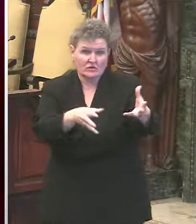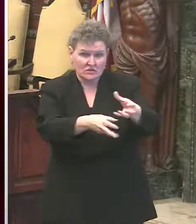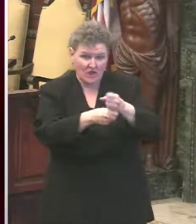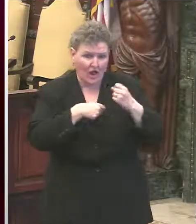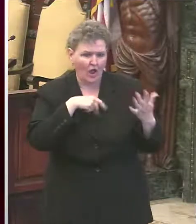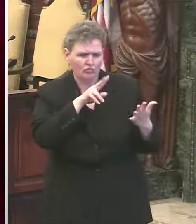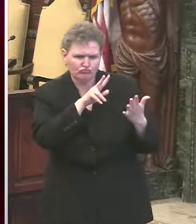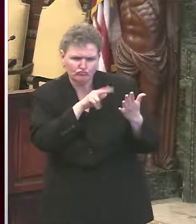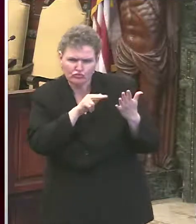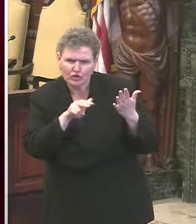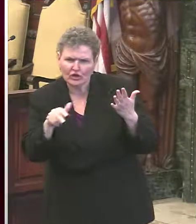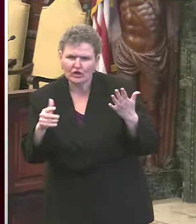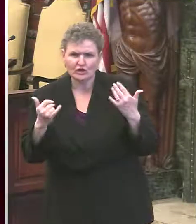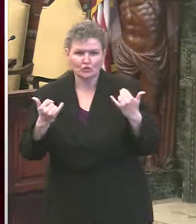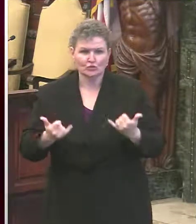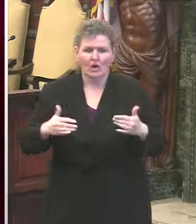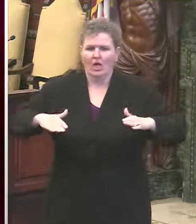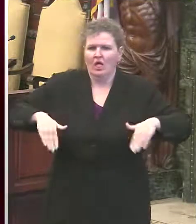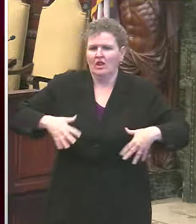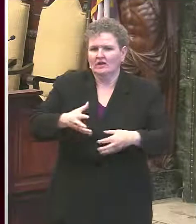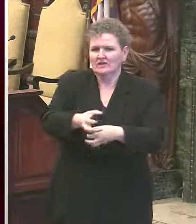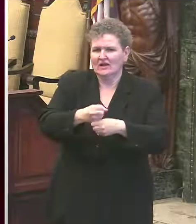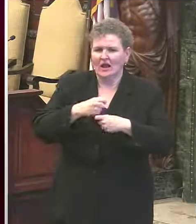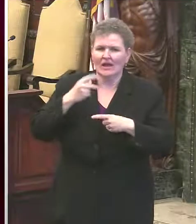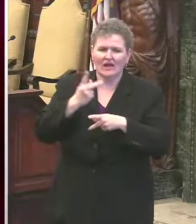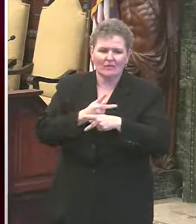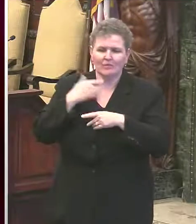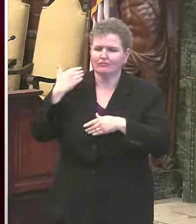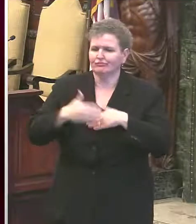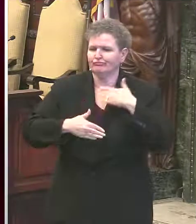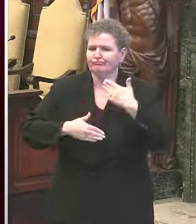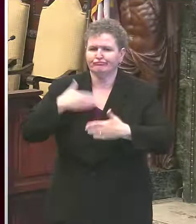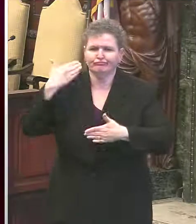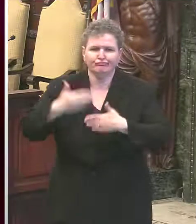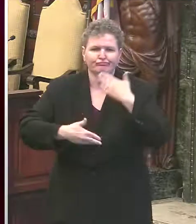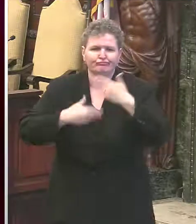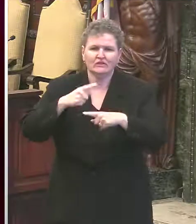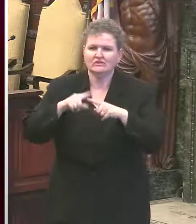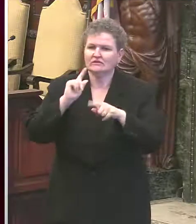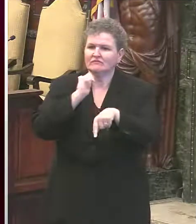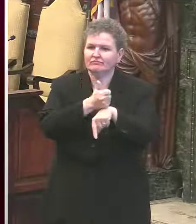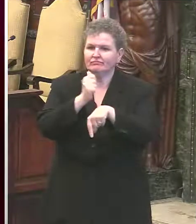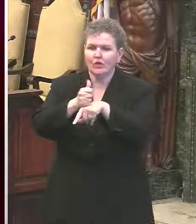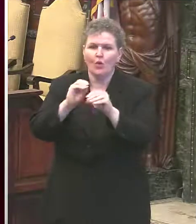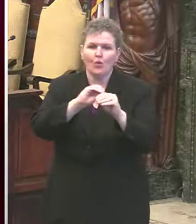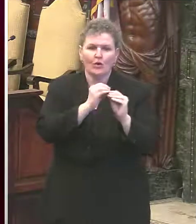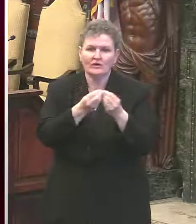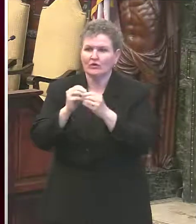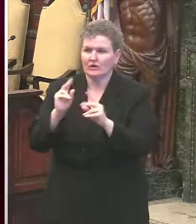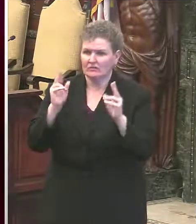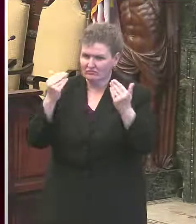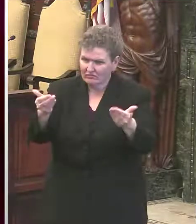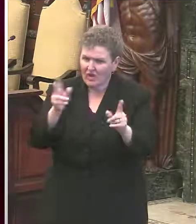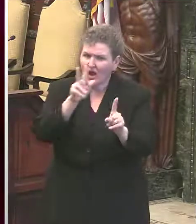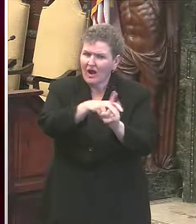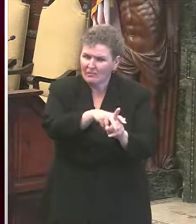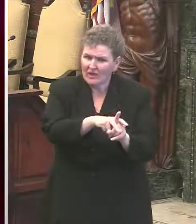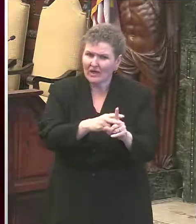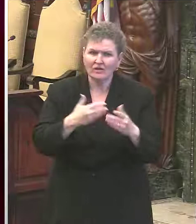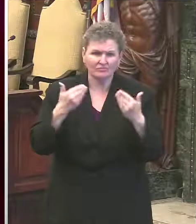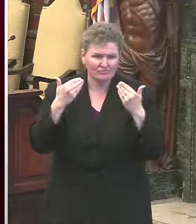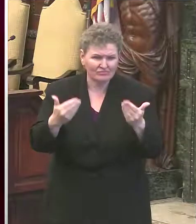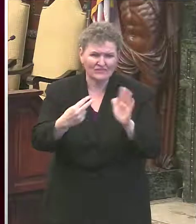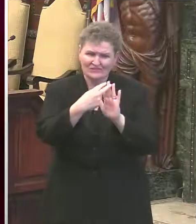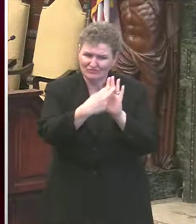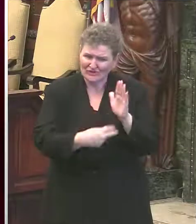today, but that's a rolling process. So any new organizations that apply, they can still be reviewed.